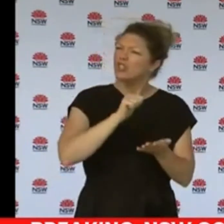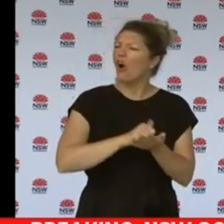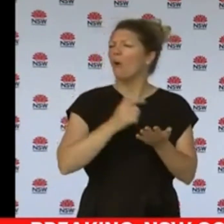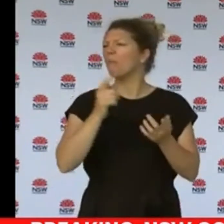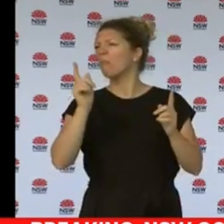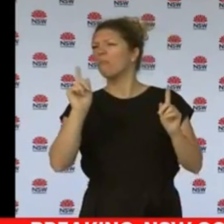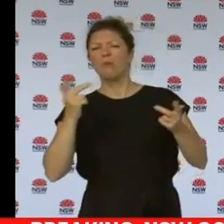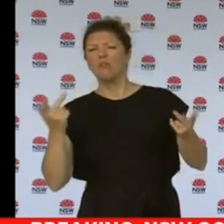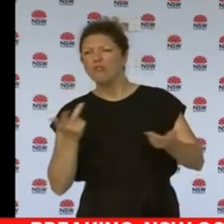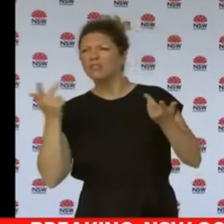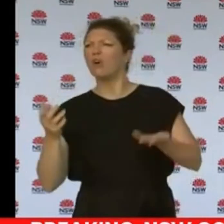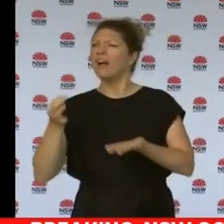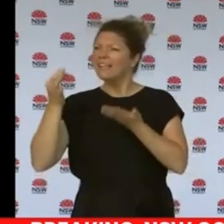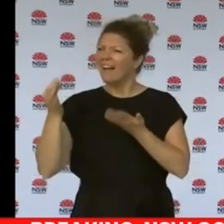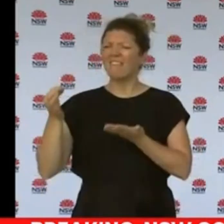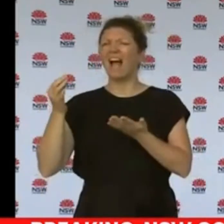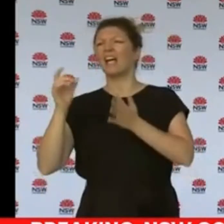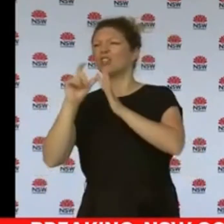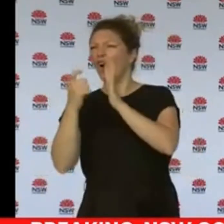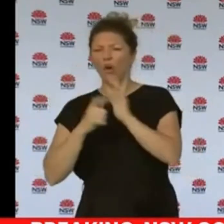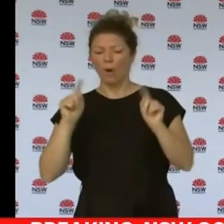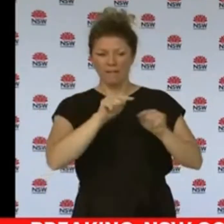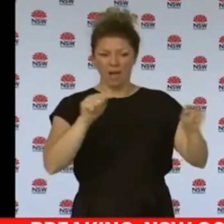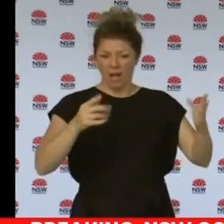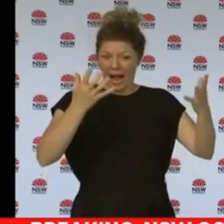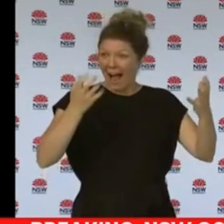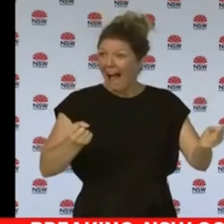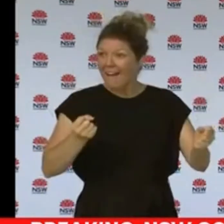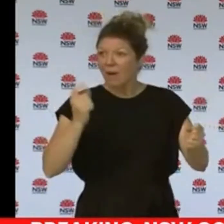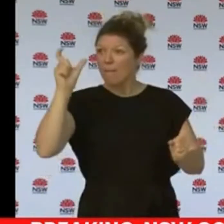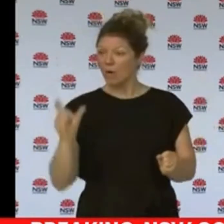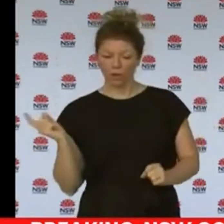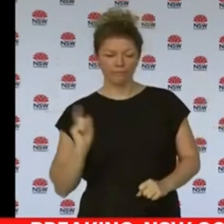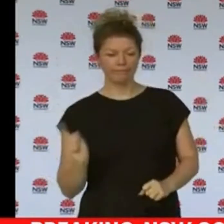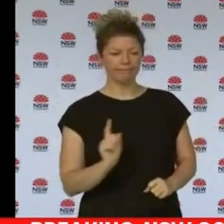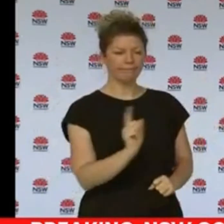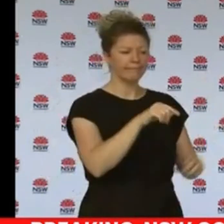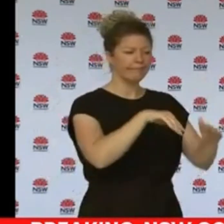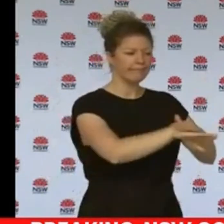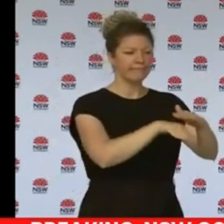announcing, the venues reflect the fact that people have been assessed as infectious.